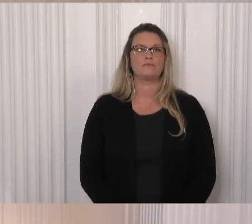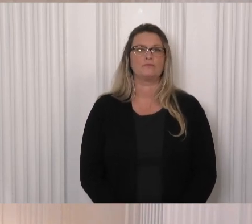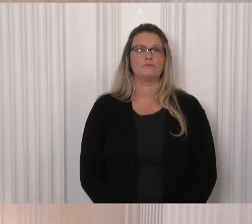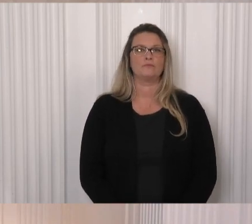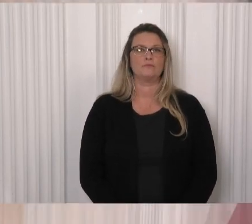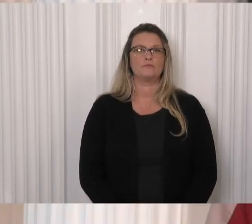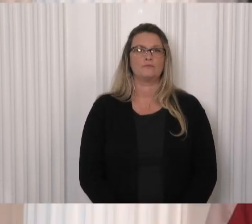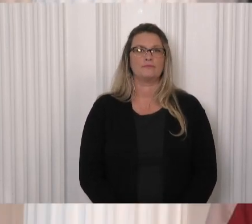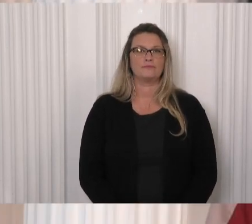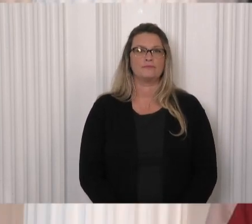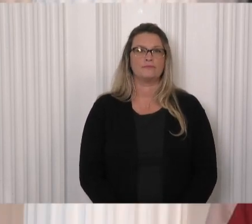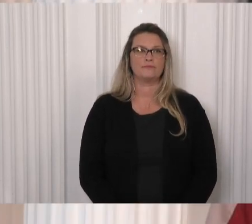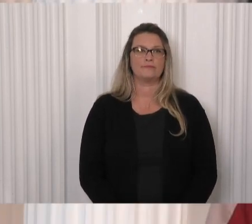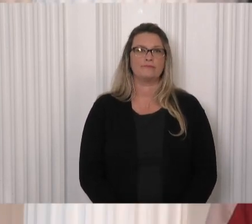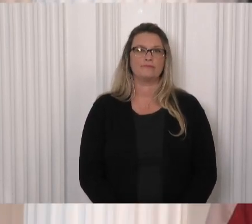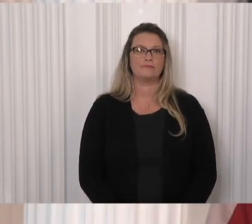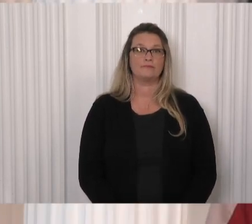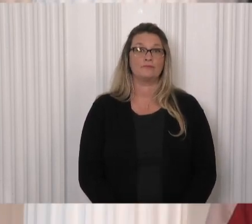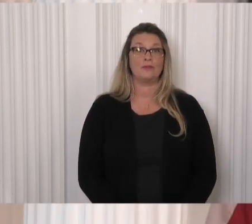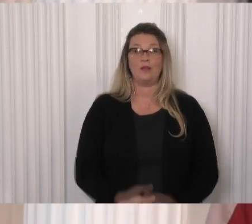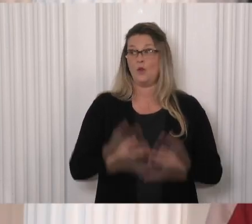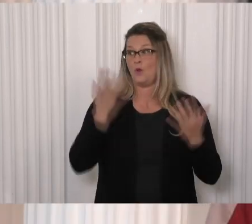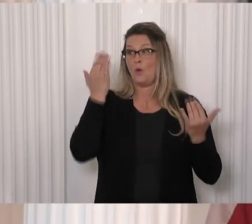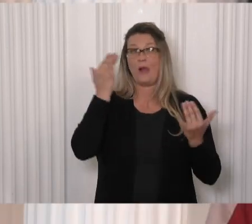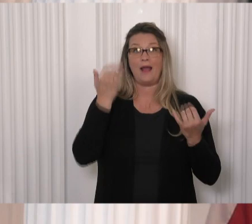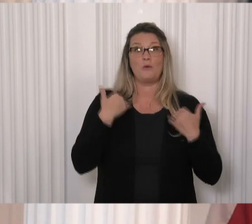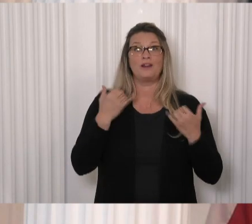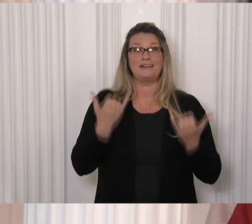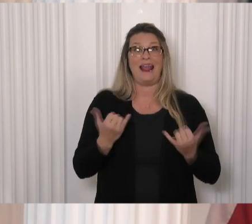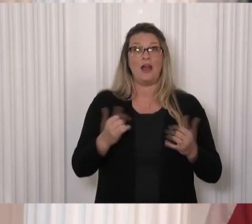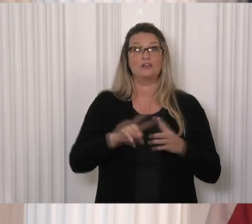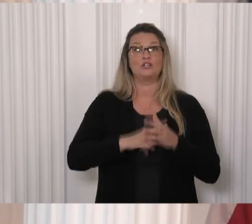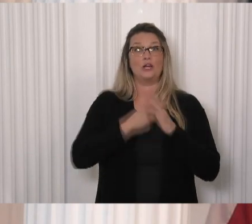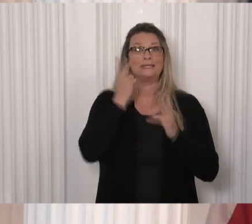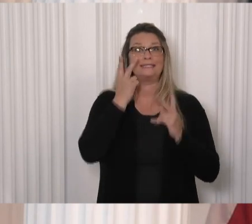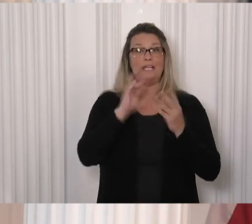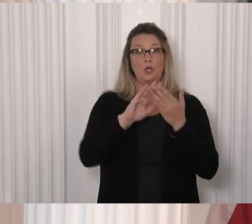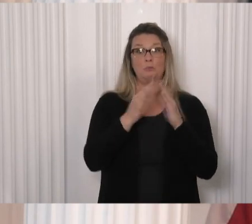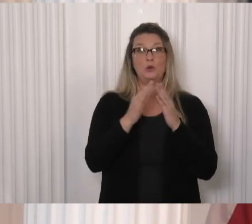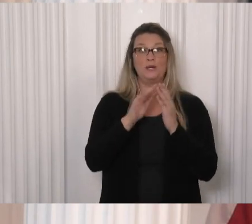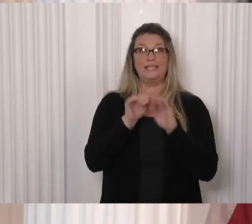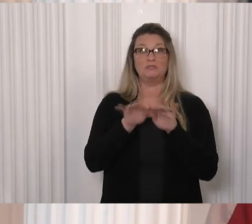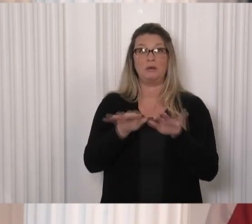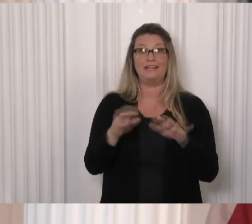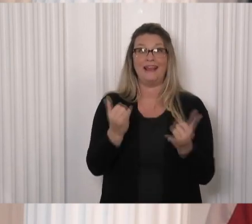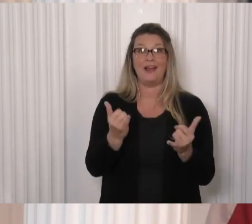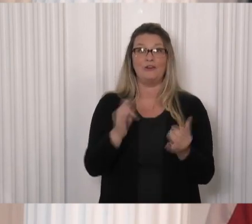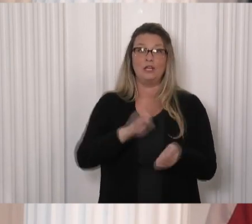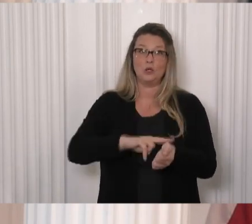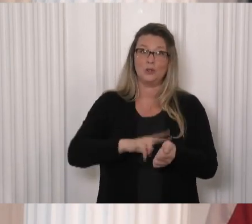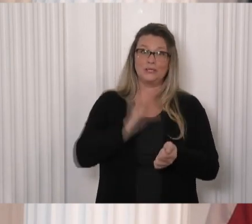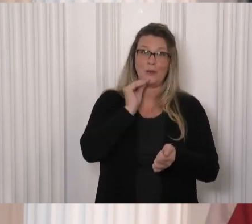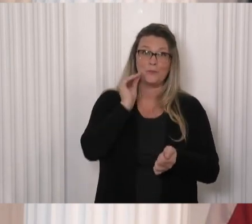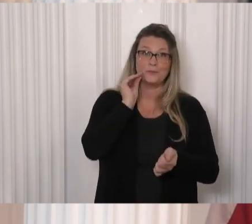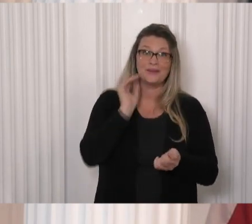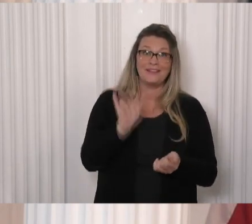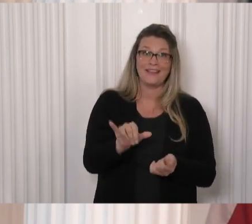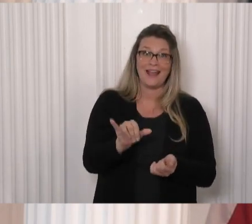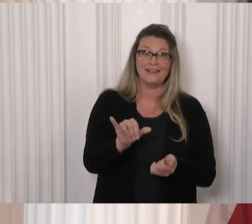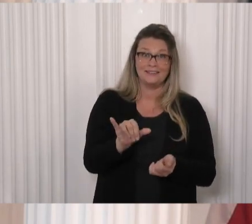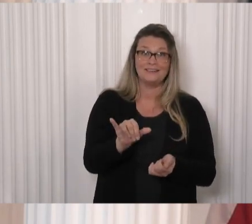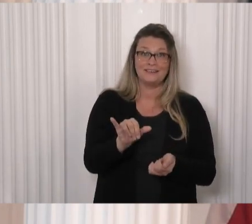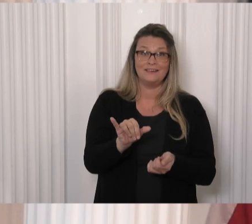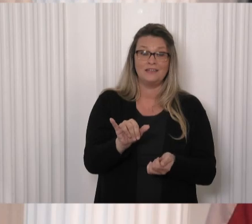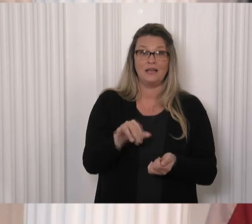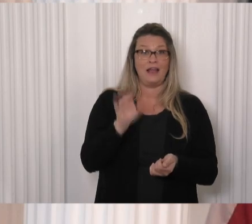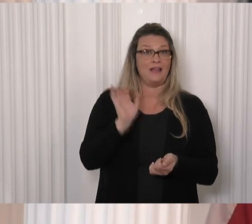is this beginning to see transmission of community of spread into the community. So that's the first case or two that we're starting to see with that, and so that's just